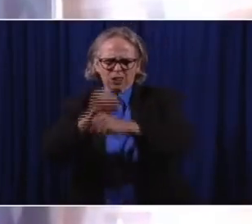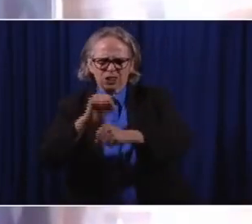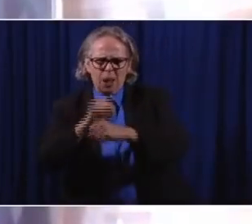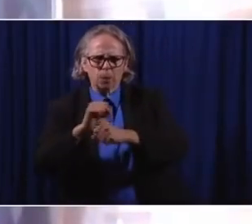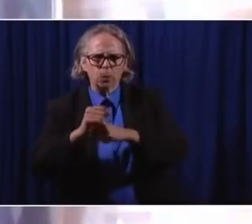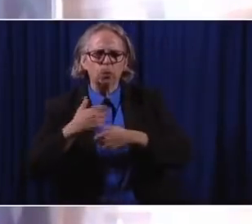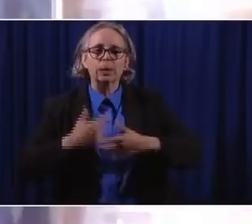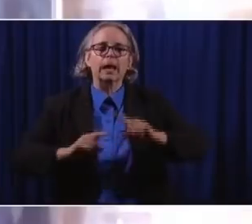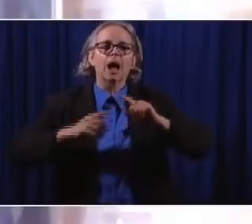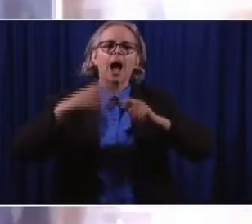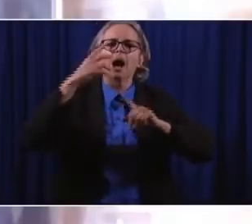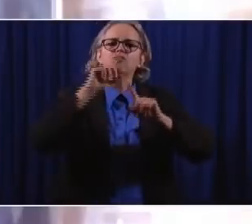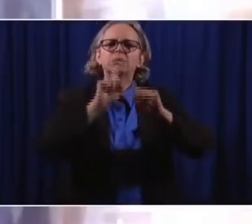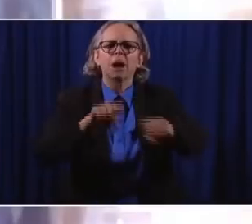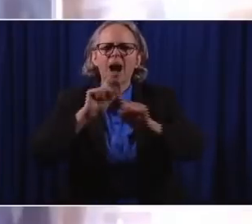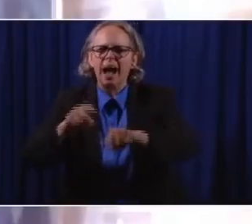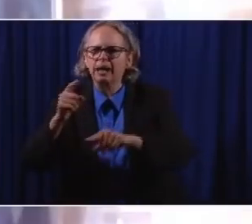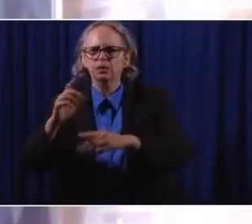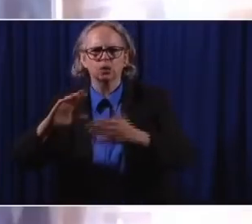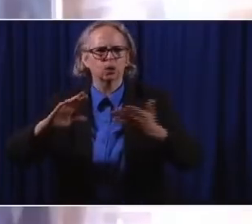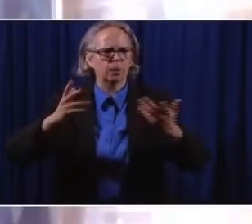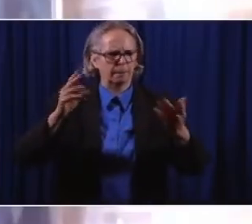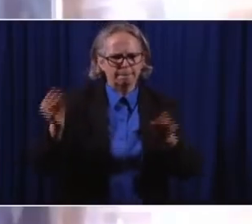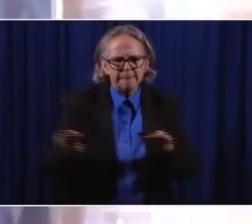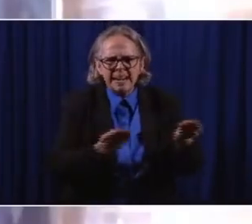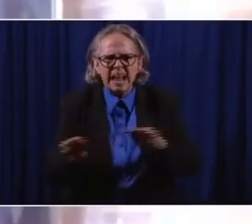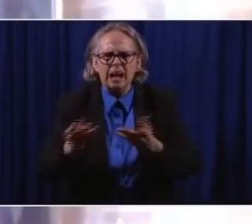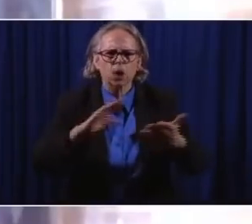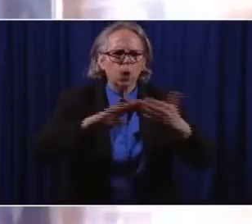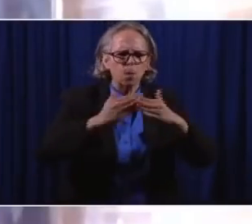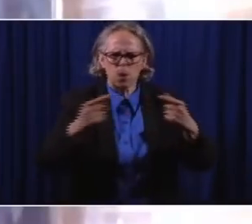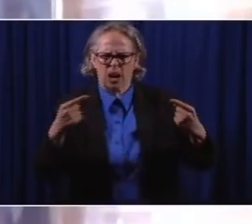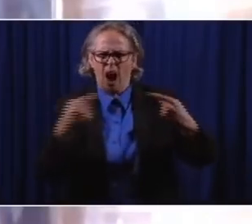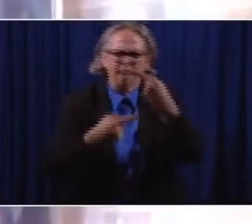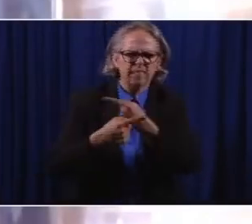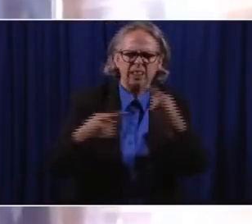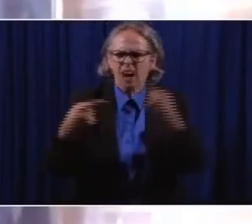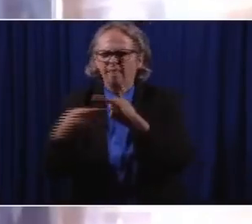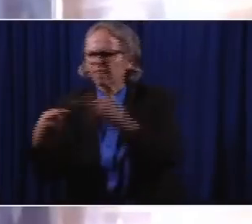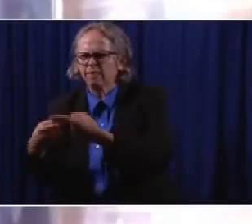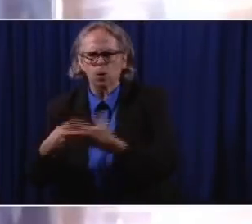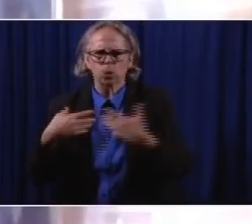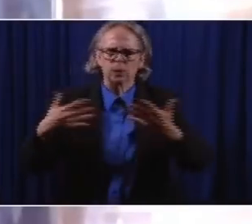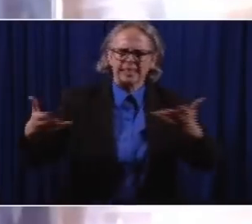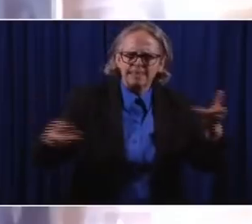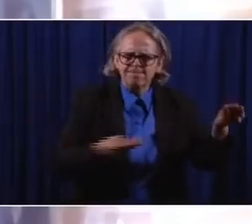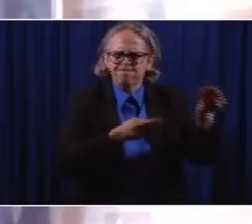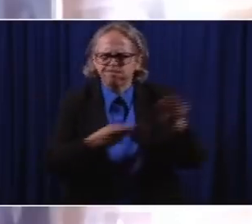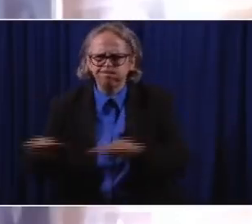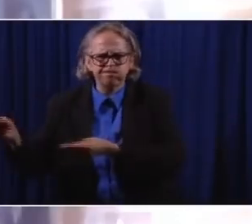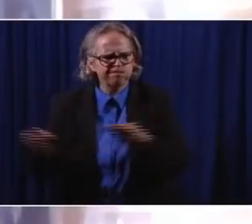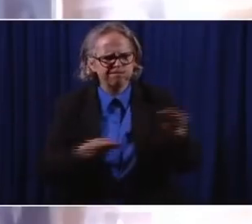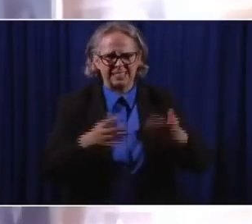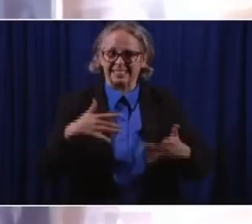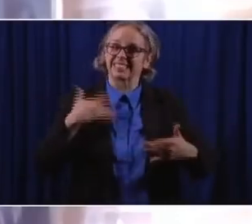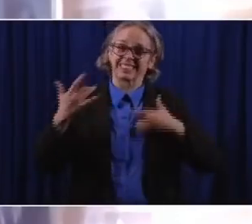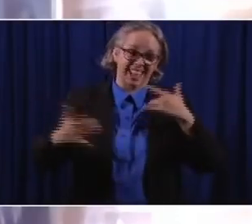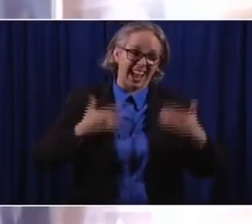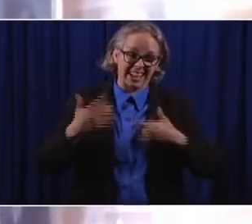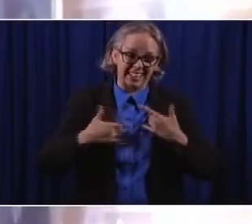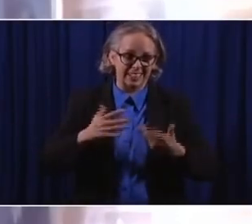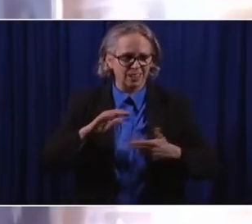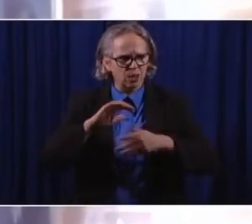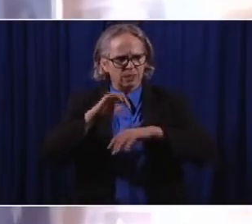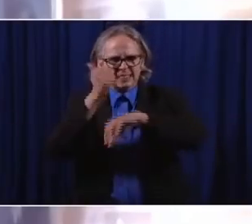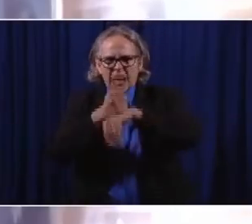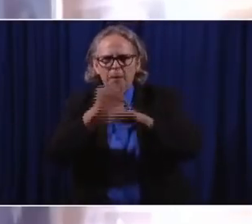as mediators and peacekeepers. So the one other thing that I'm really excited about is we plan to have videos up on the